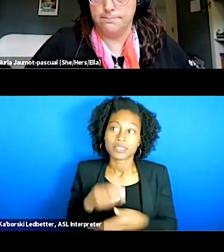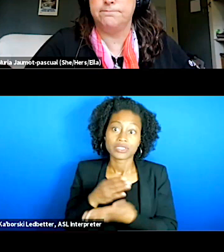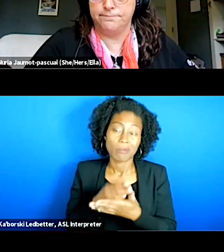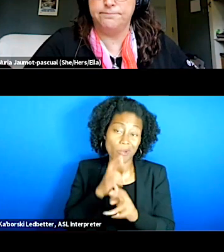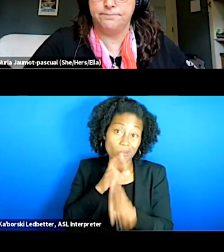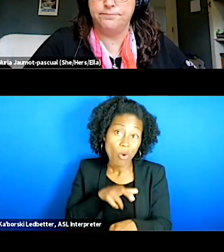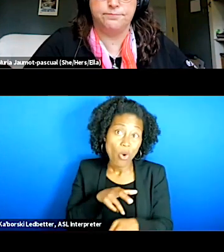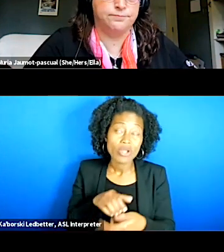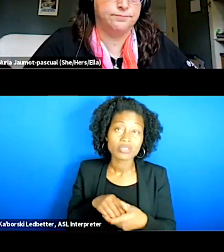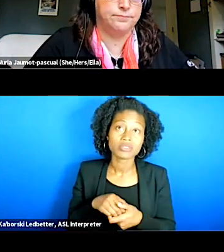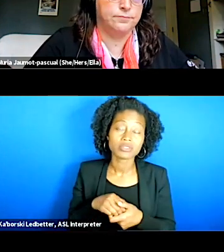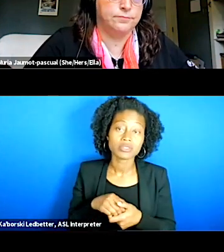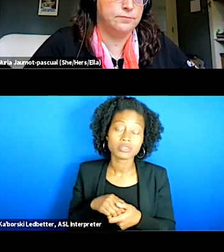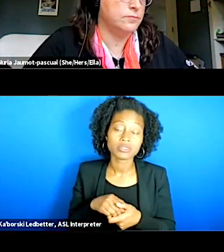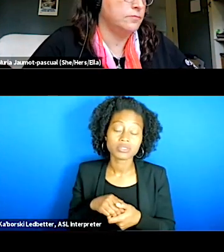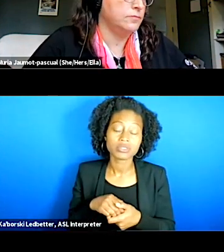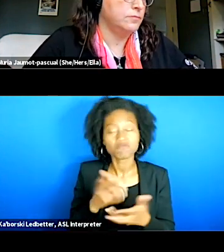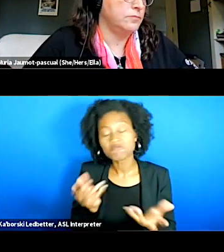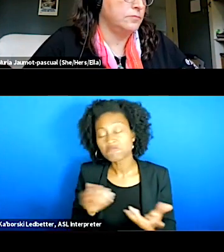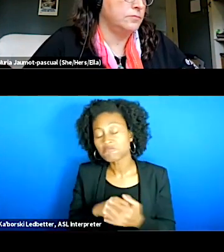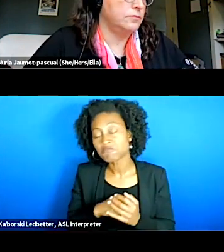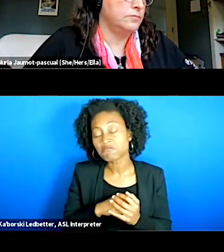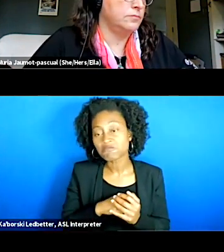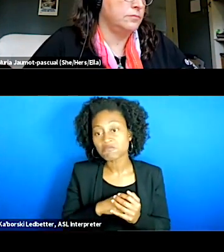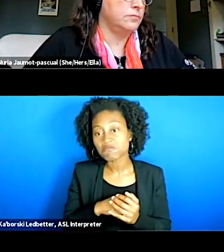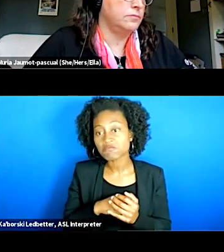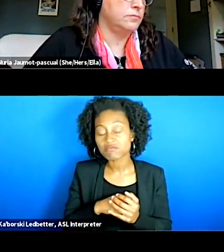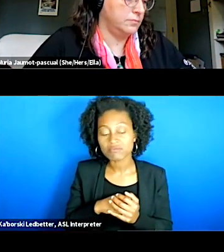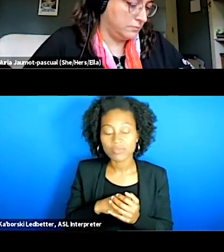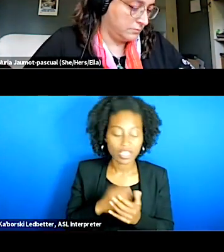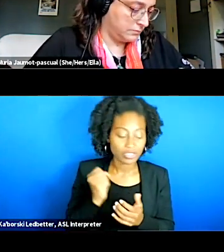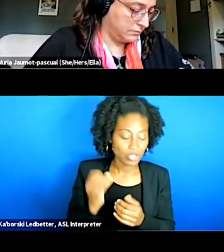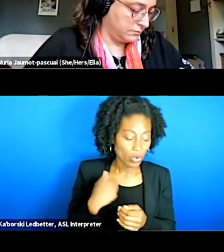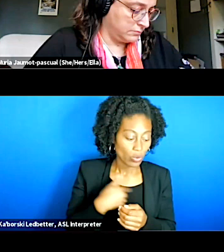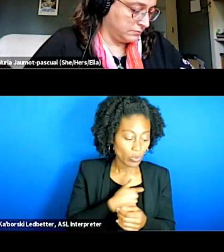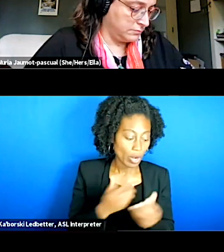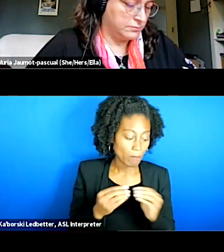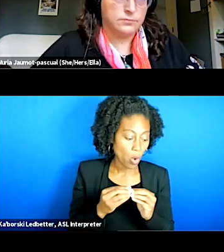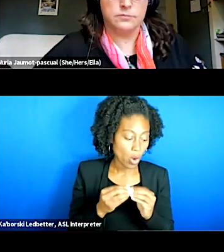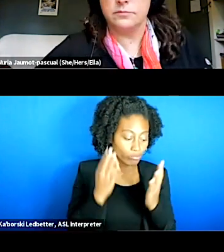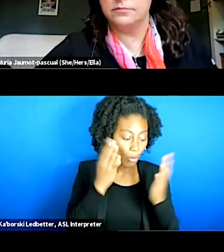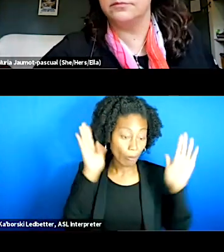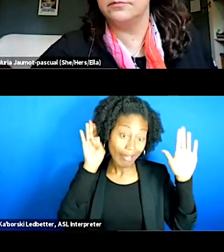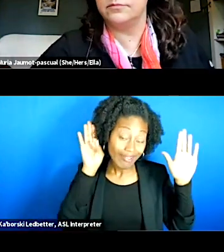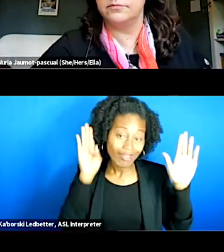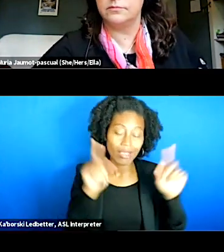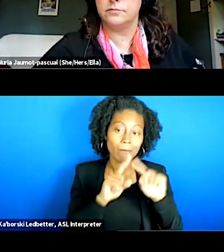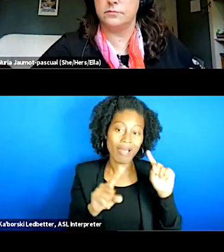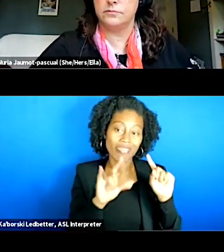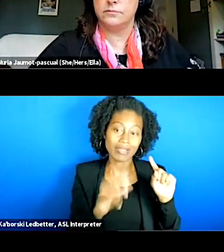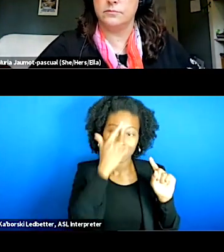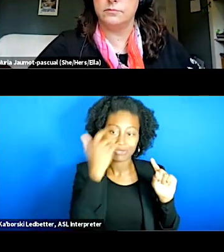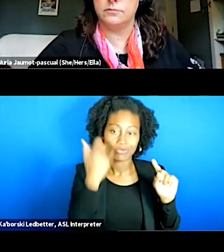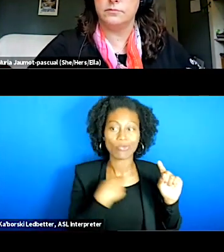reports. So we are more open, but that is because we are limited.